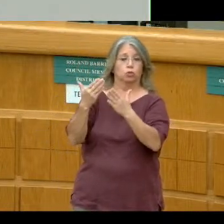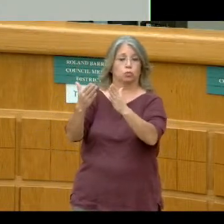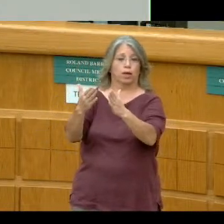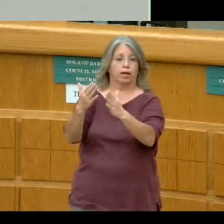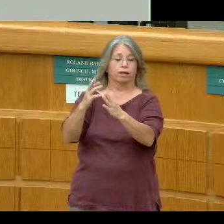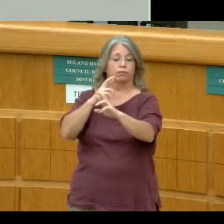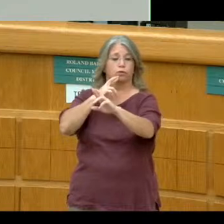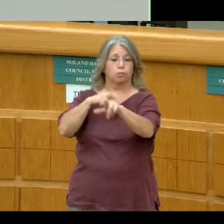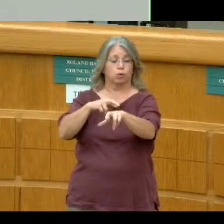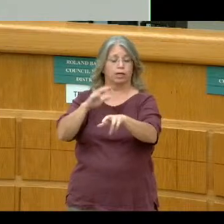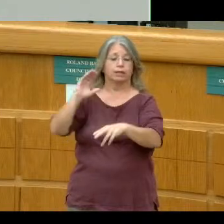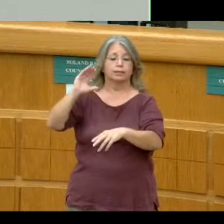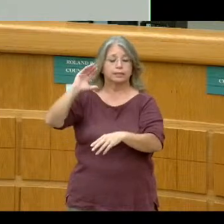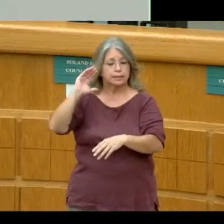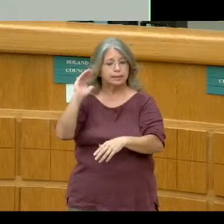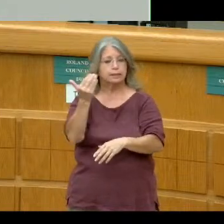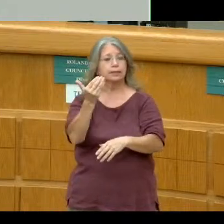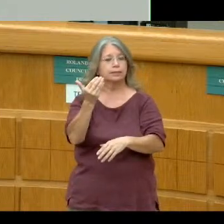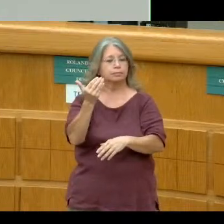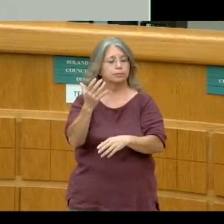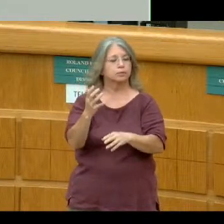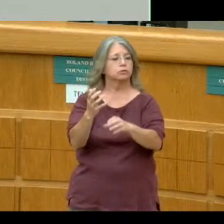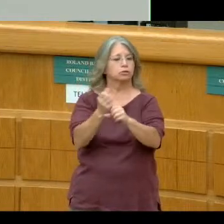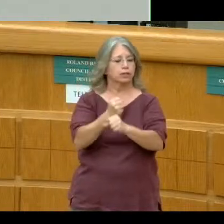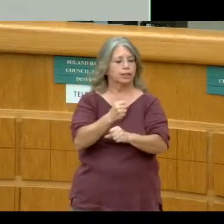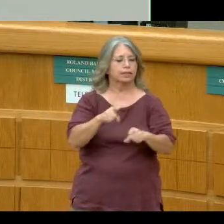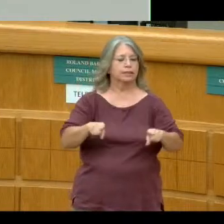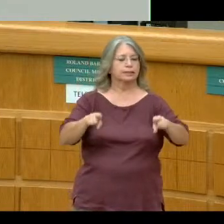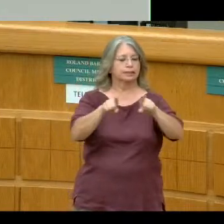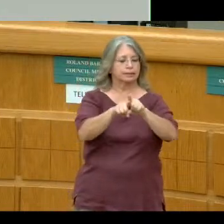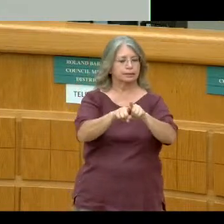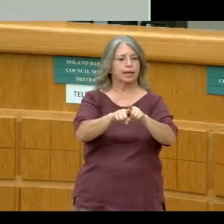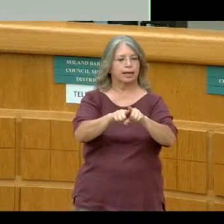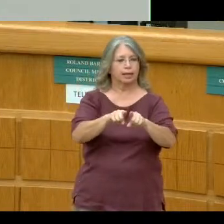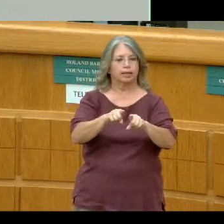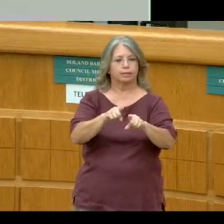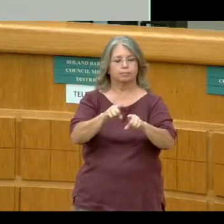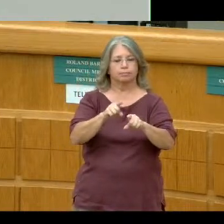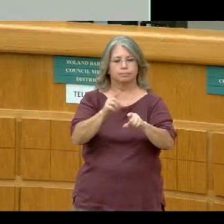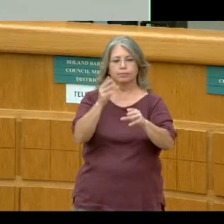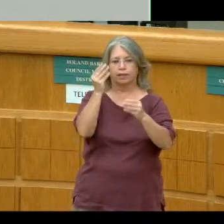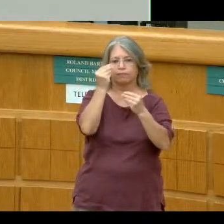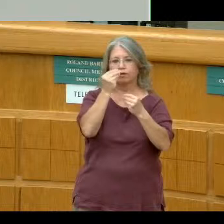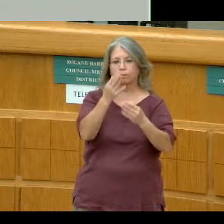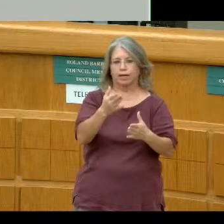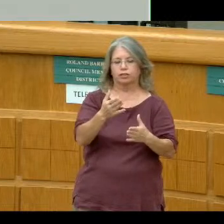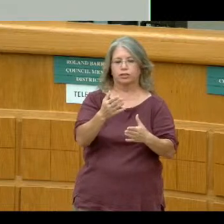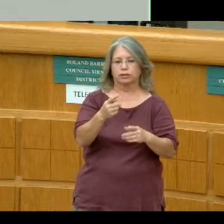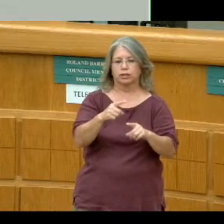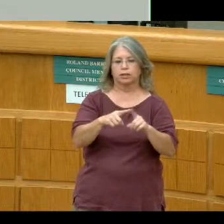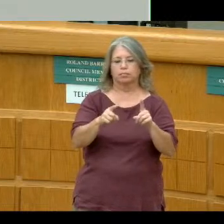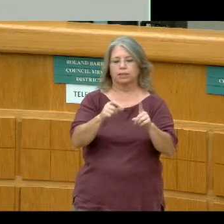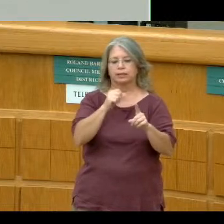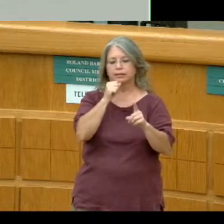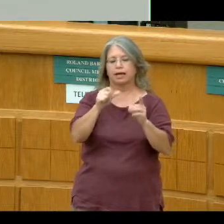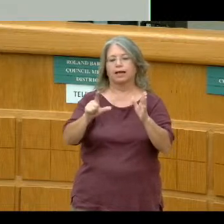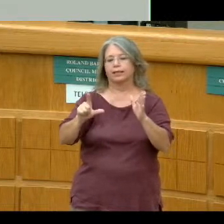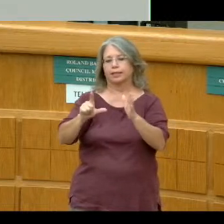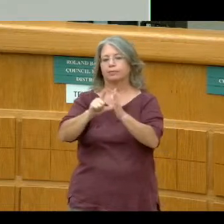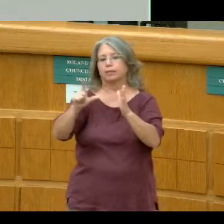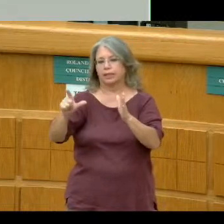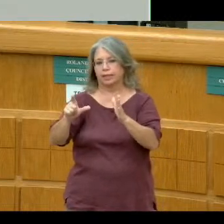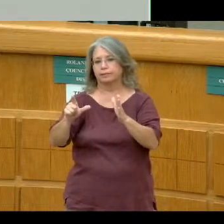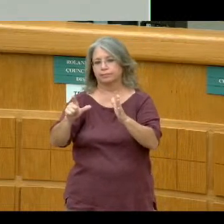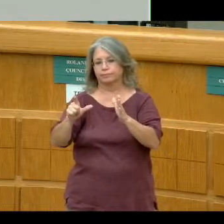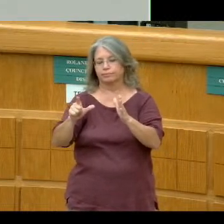to capture the same qualities as the old way of reporting, but not for the immediate term. So these will get filled